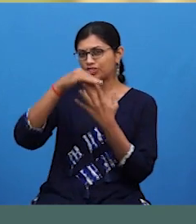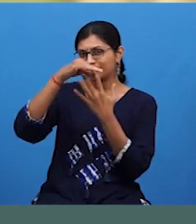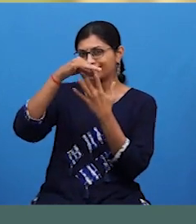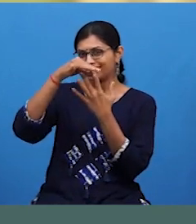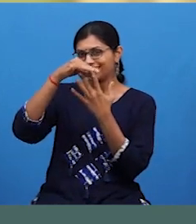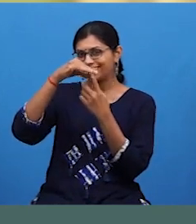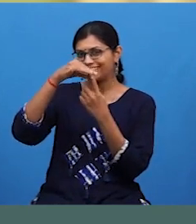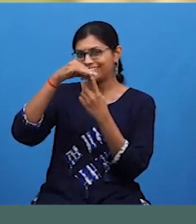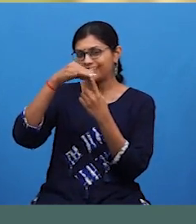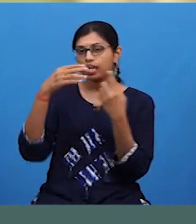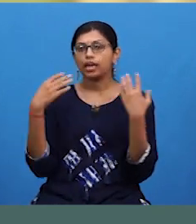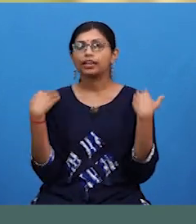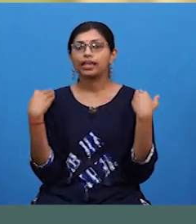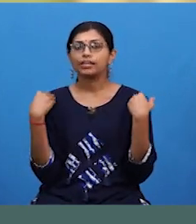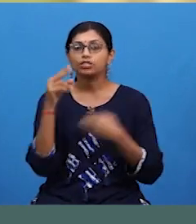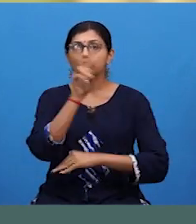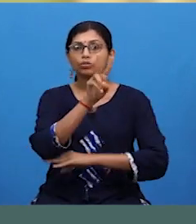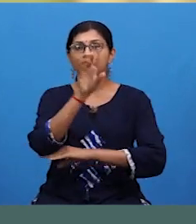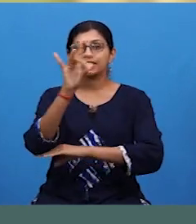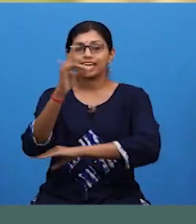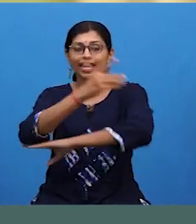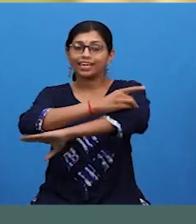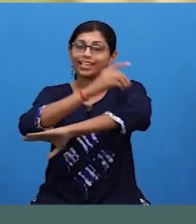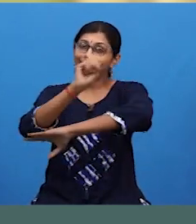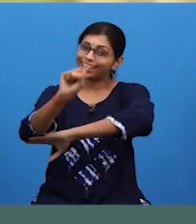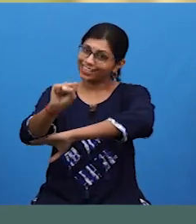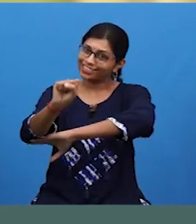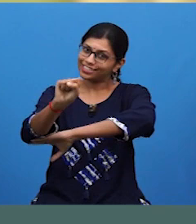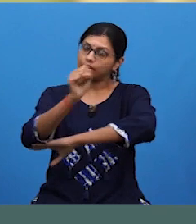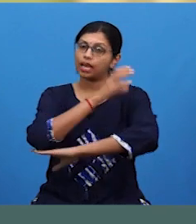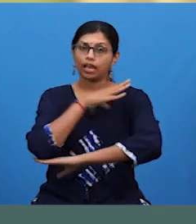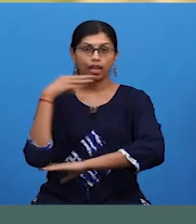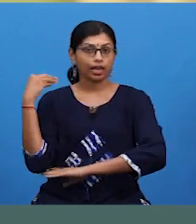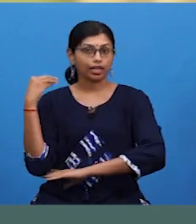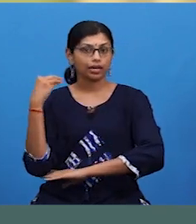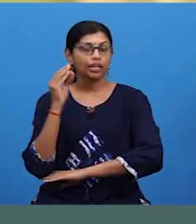has 28 days on normal years and